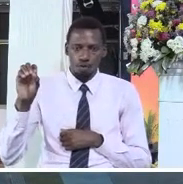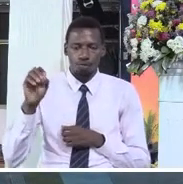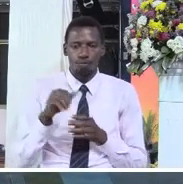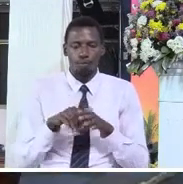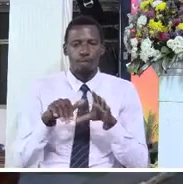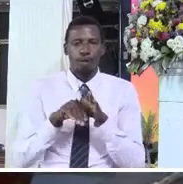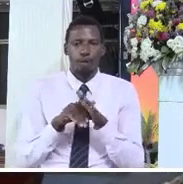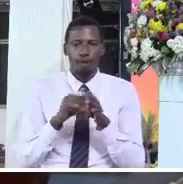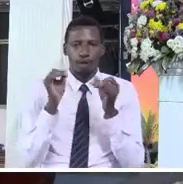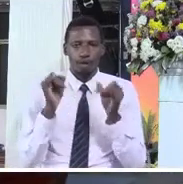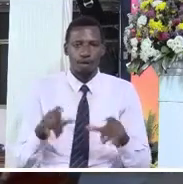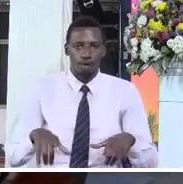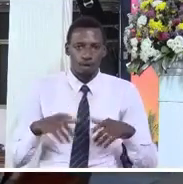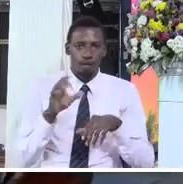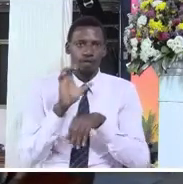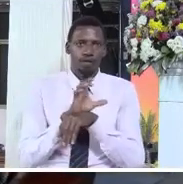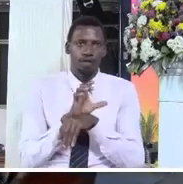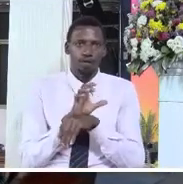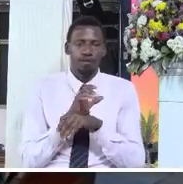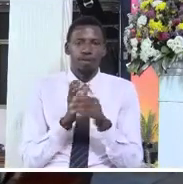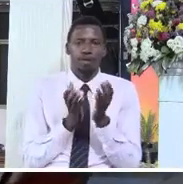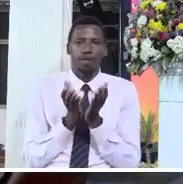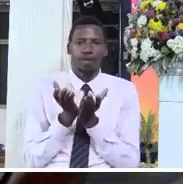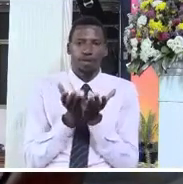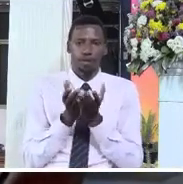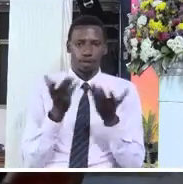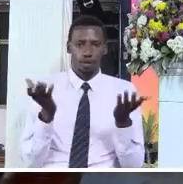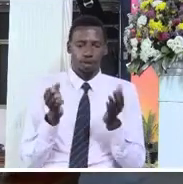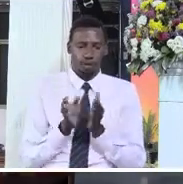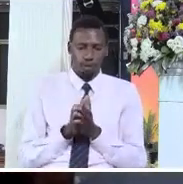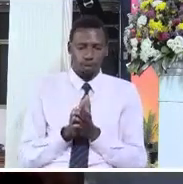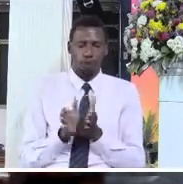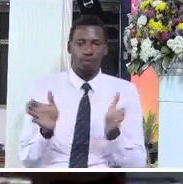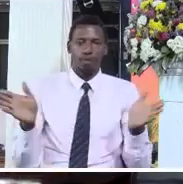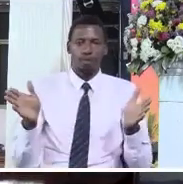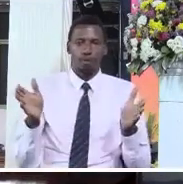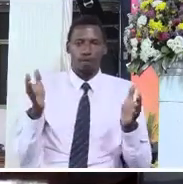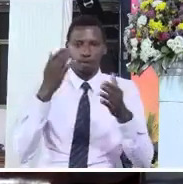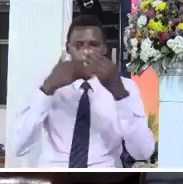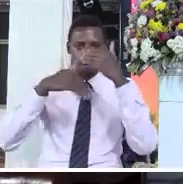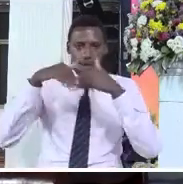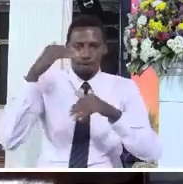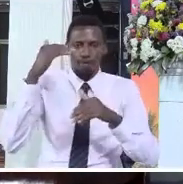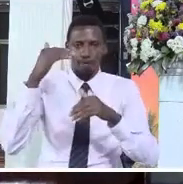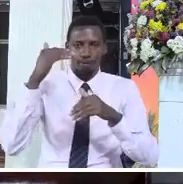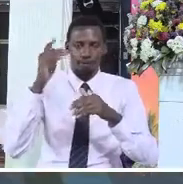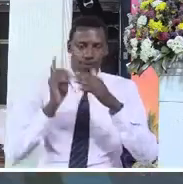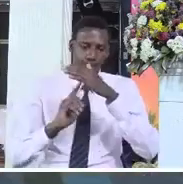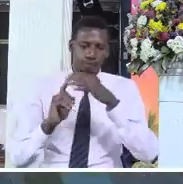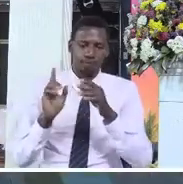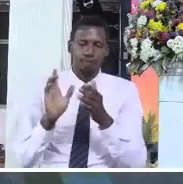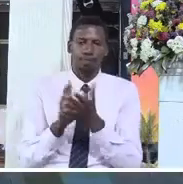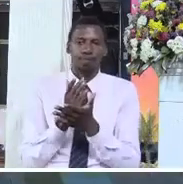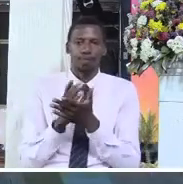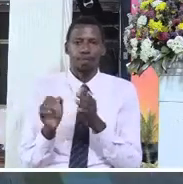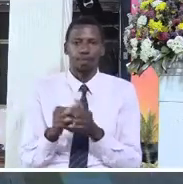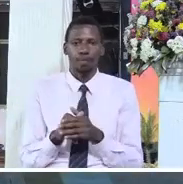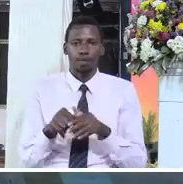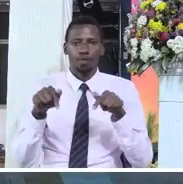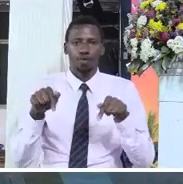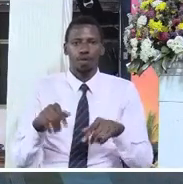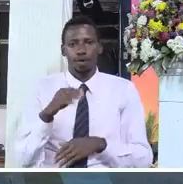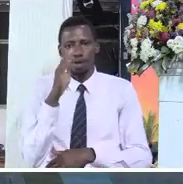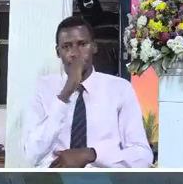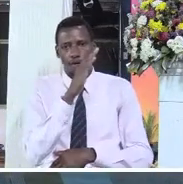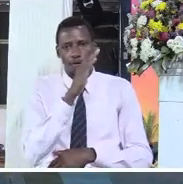Church, serving in the Public Campus Ministries Department. This afternoon, we have